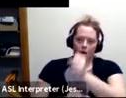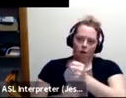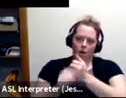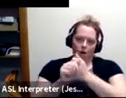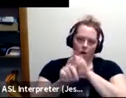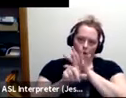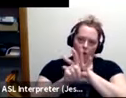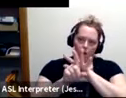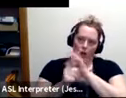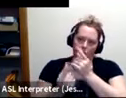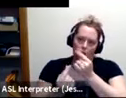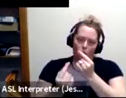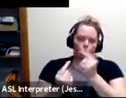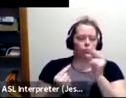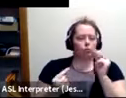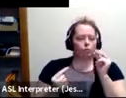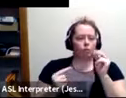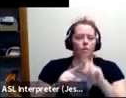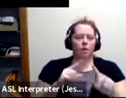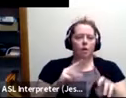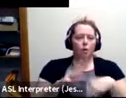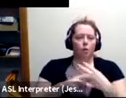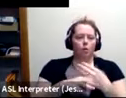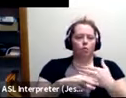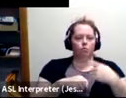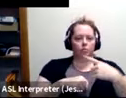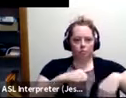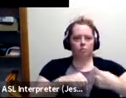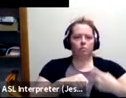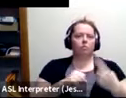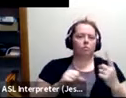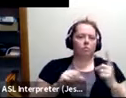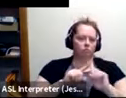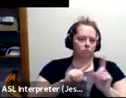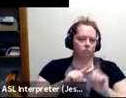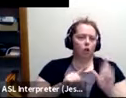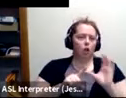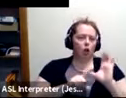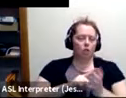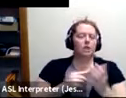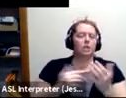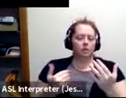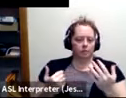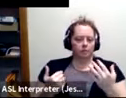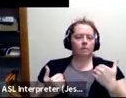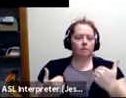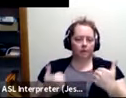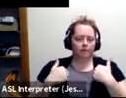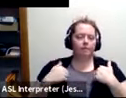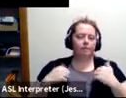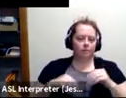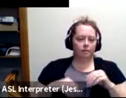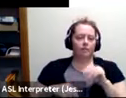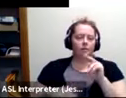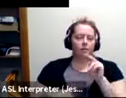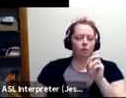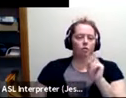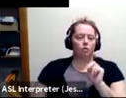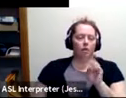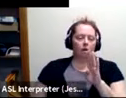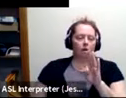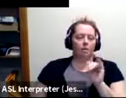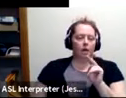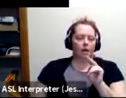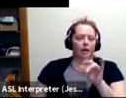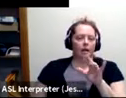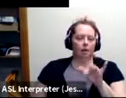world. Some, but not all, non-binary people undergo medical procedures to make their bodies more congruent with